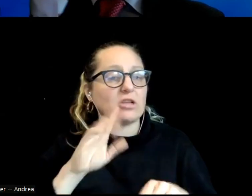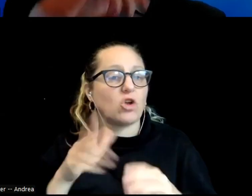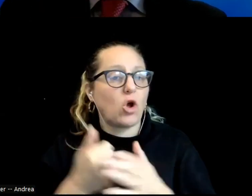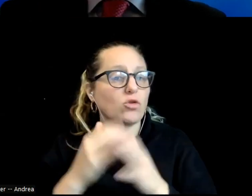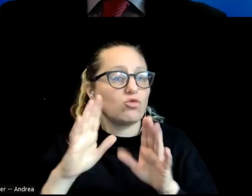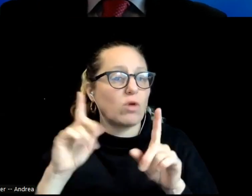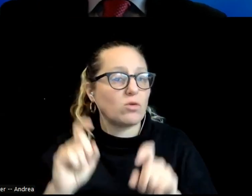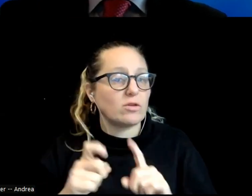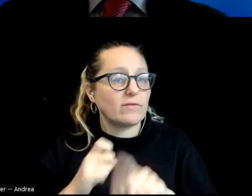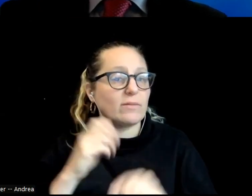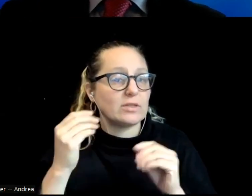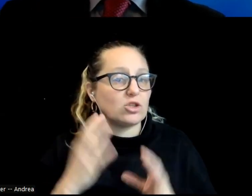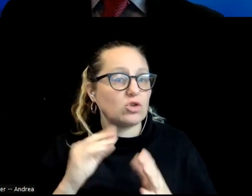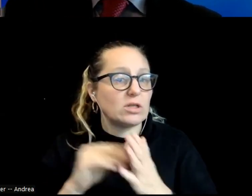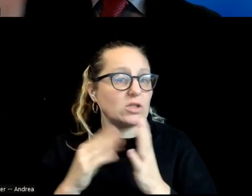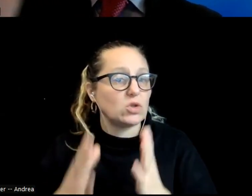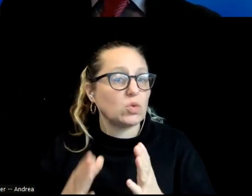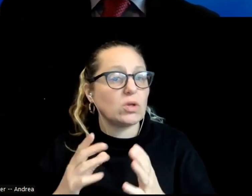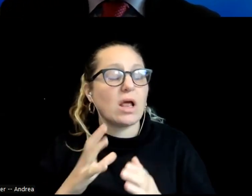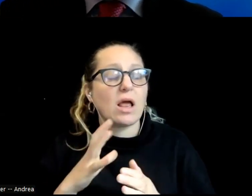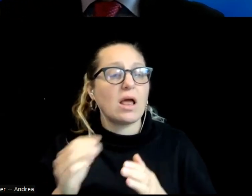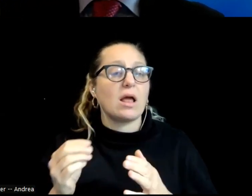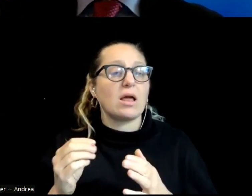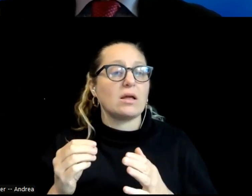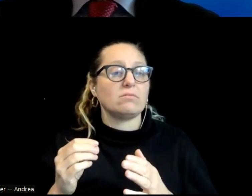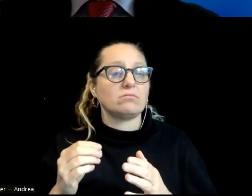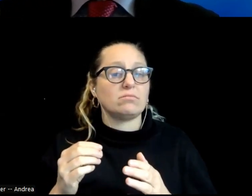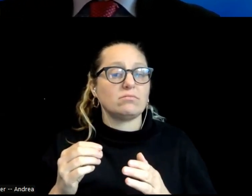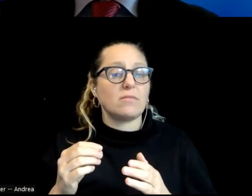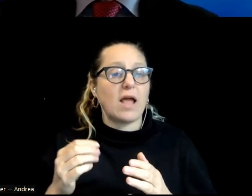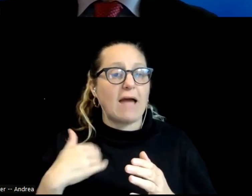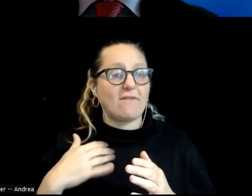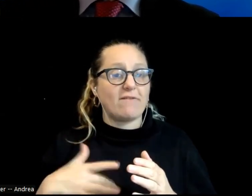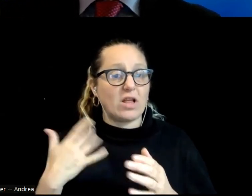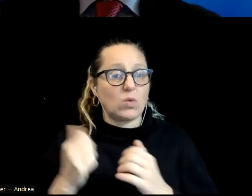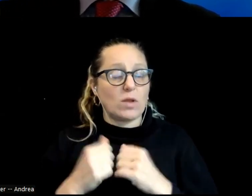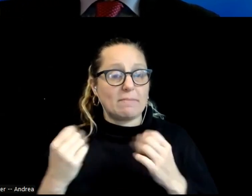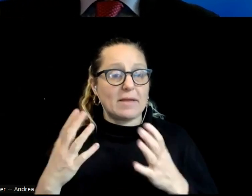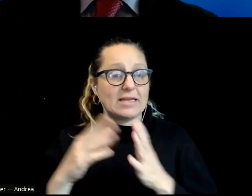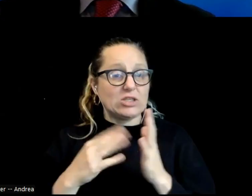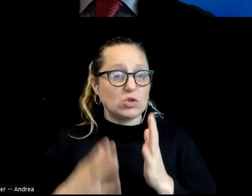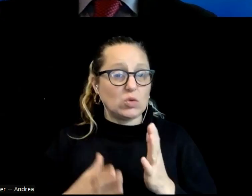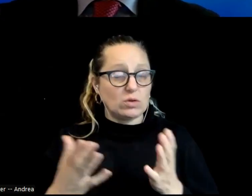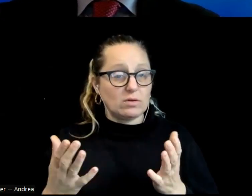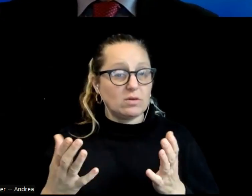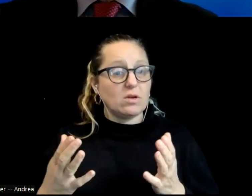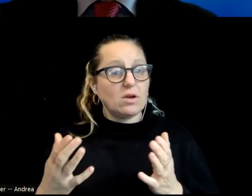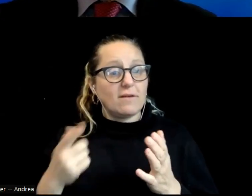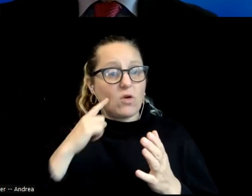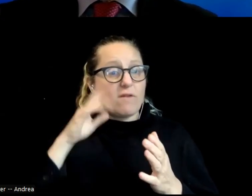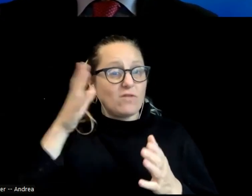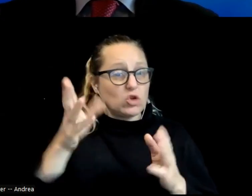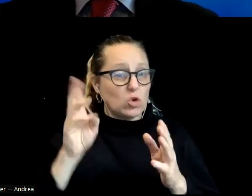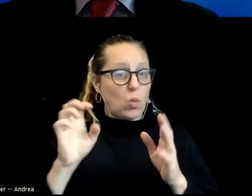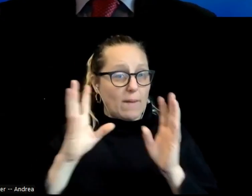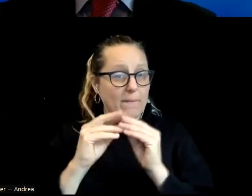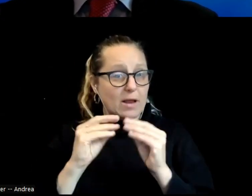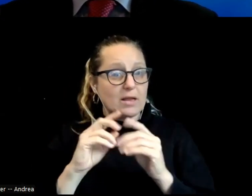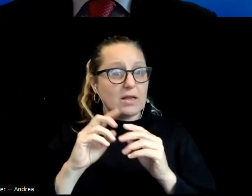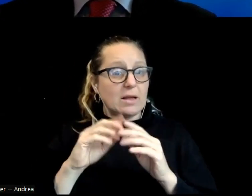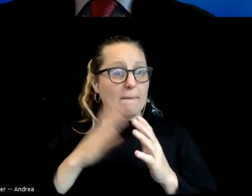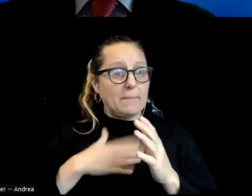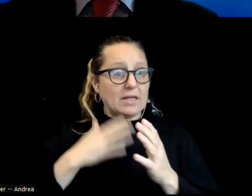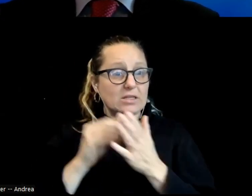students. And I had a feeling with a lot of students here. For future webinars, please, students, keep the